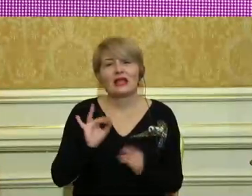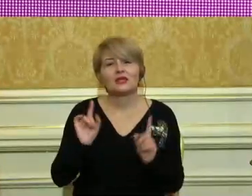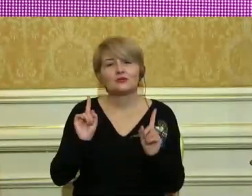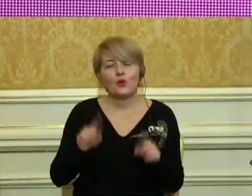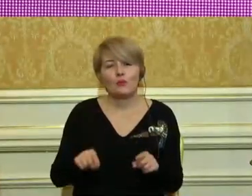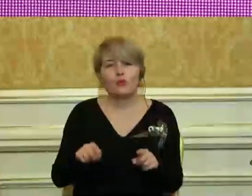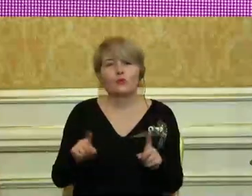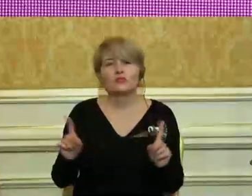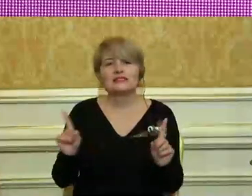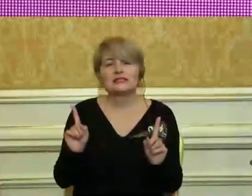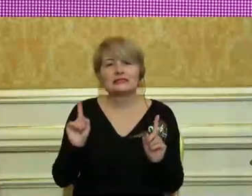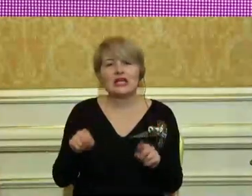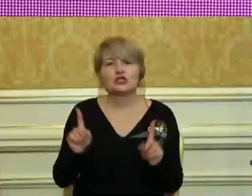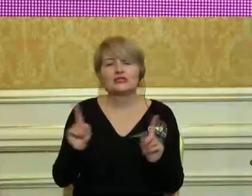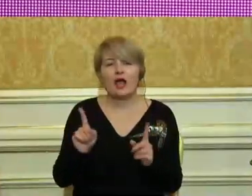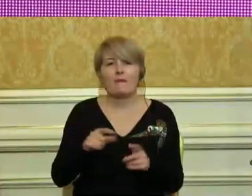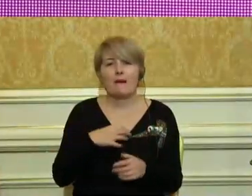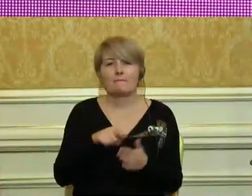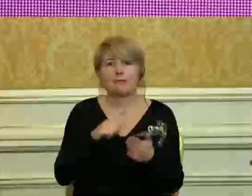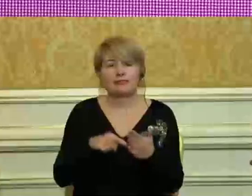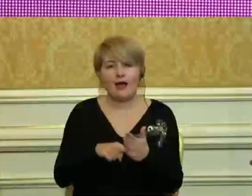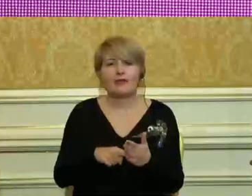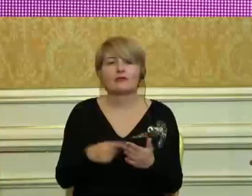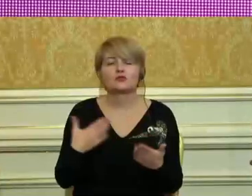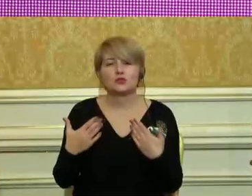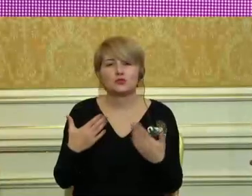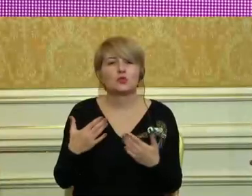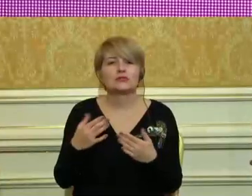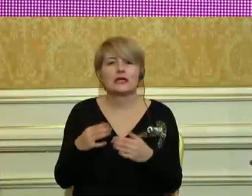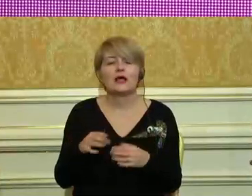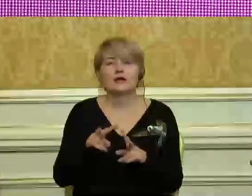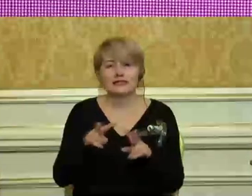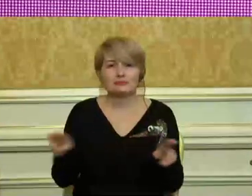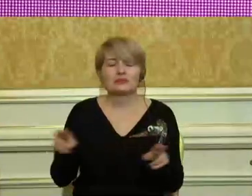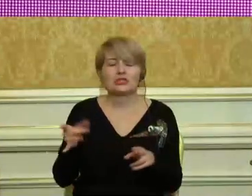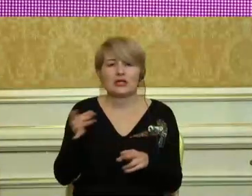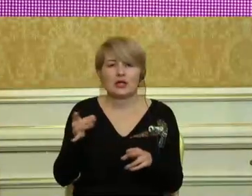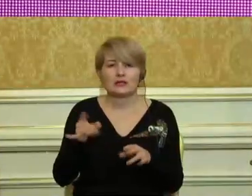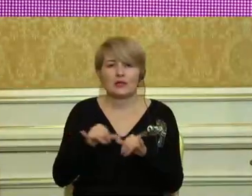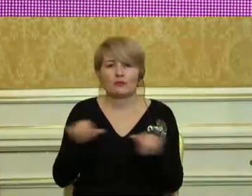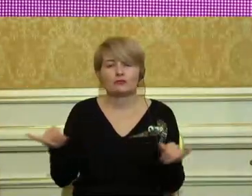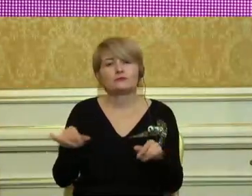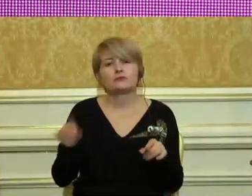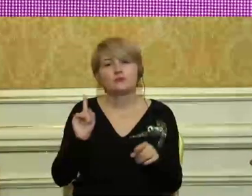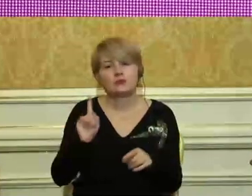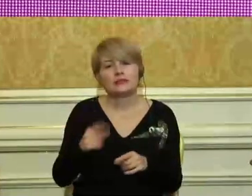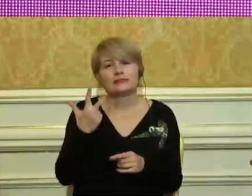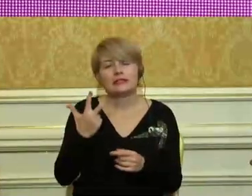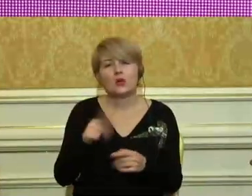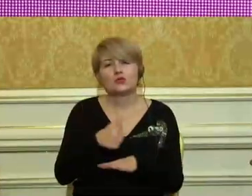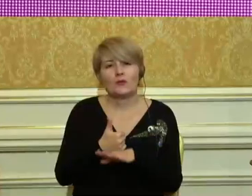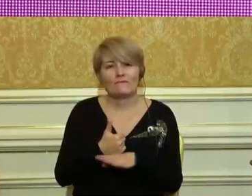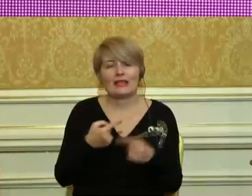water, wealth, the issue of wealth, 3W, the key issues. Well, this is very important issue for regional